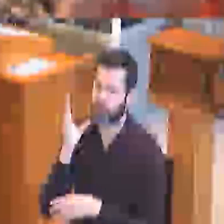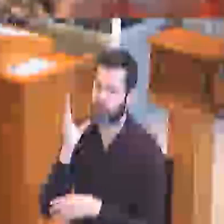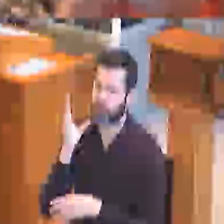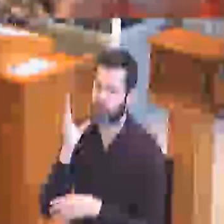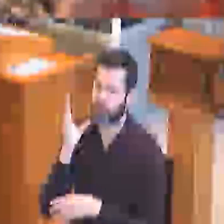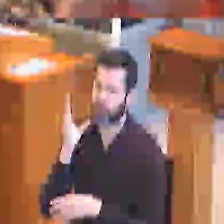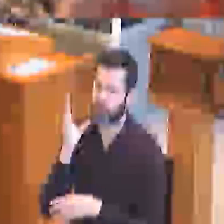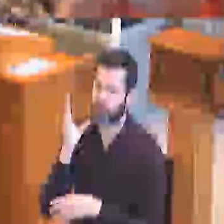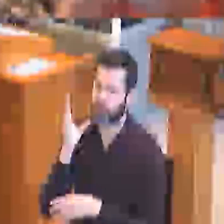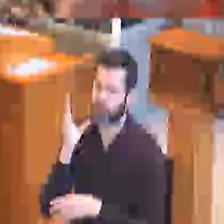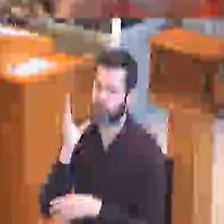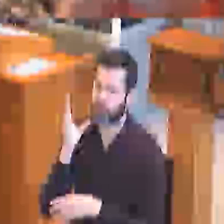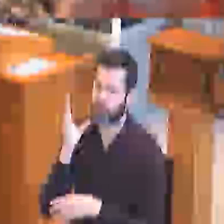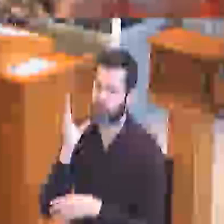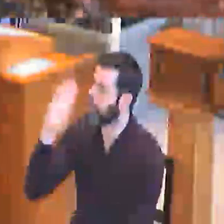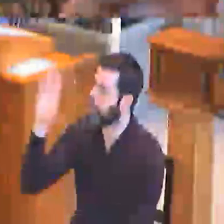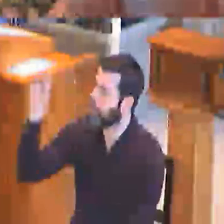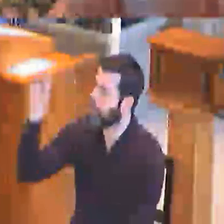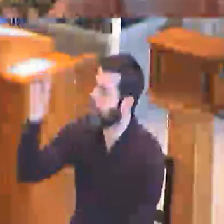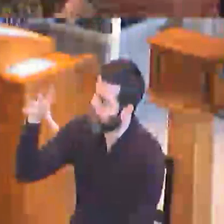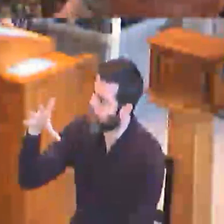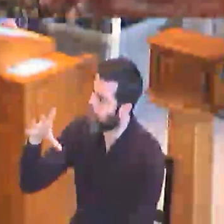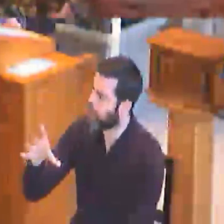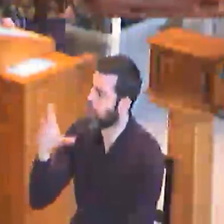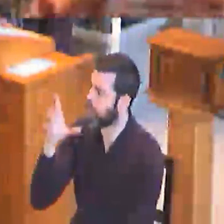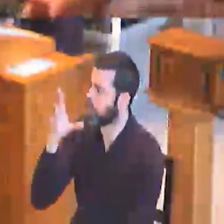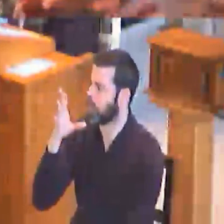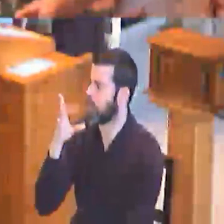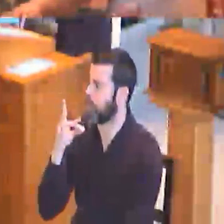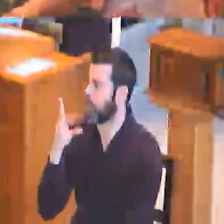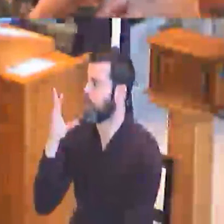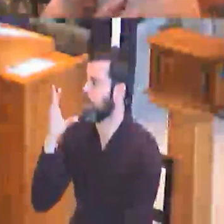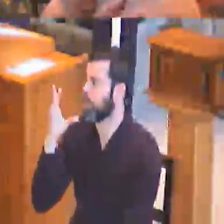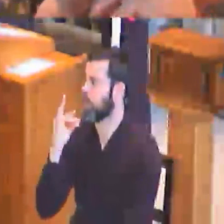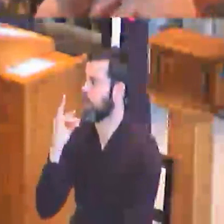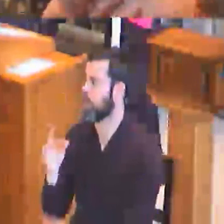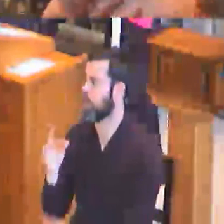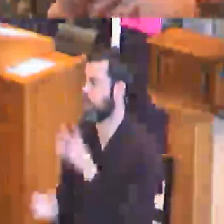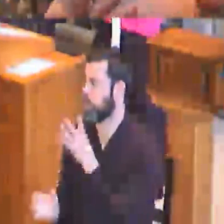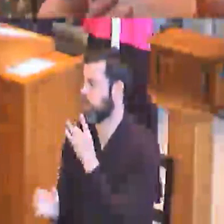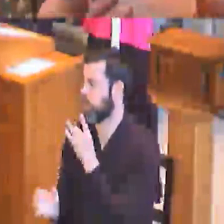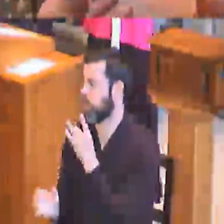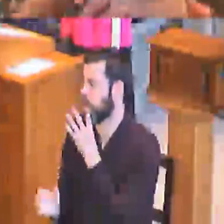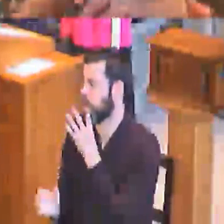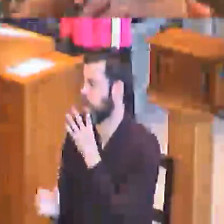the light, in the light, in the light.